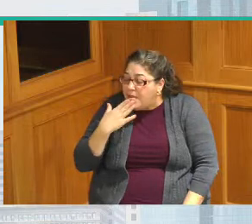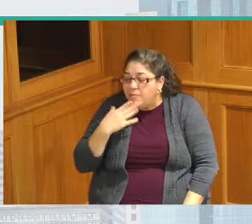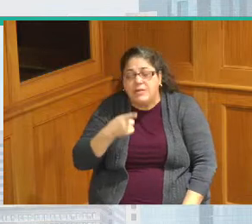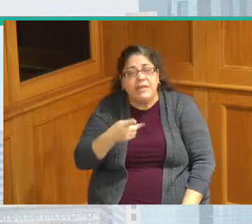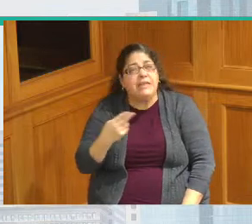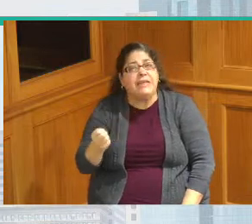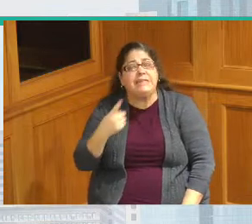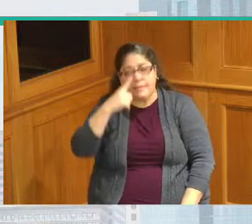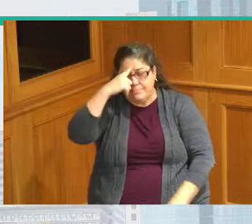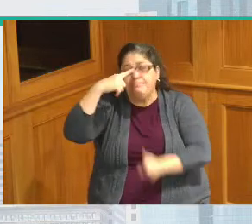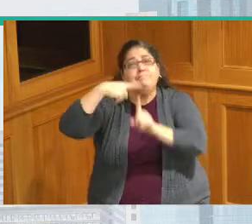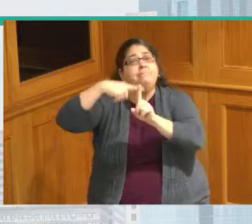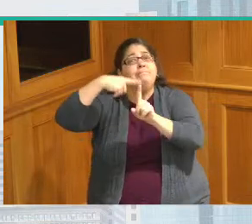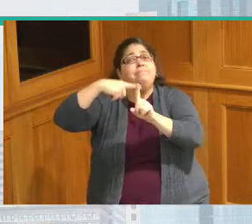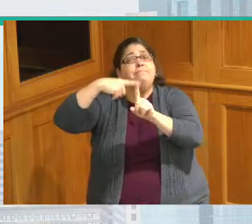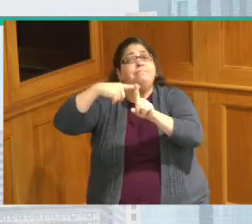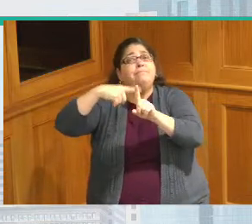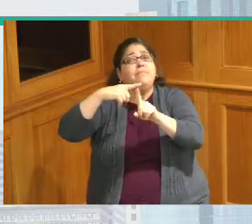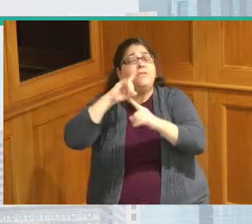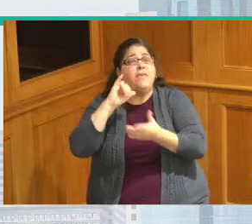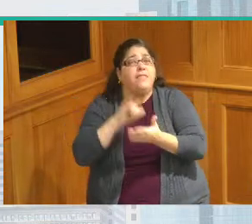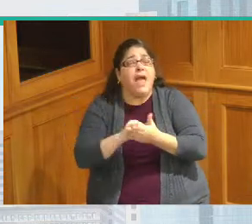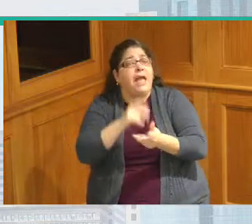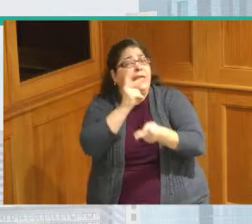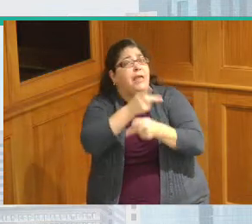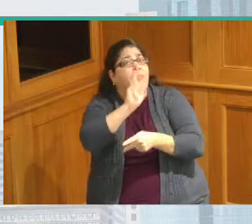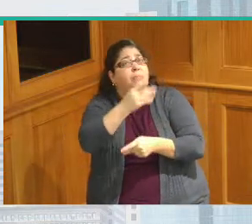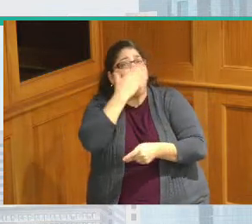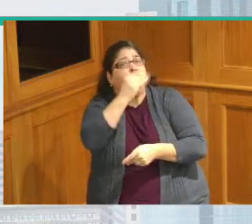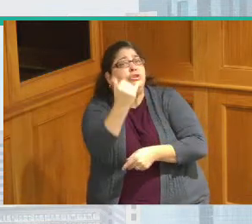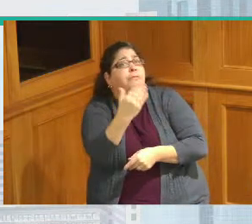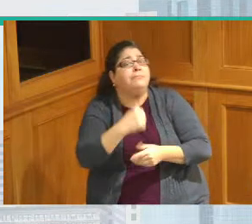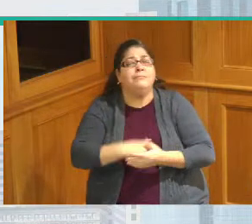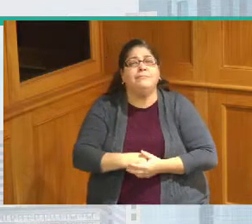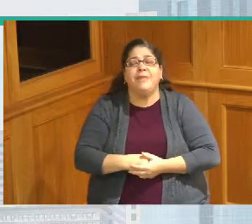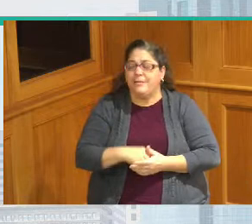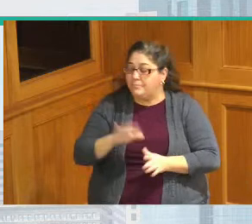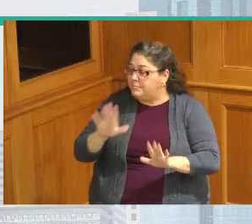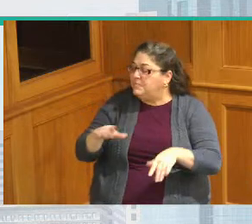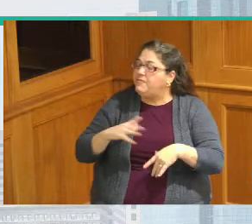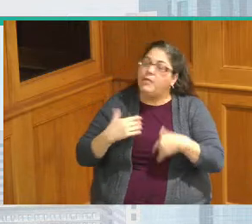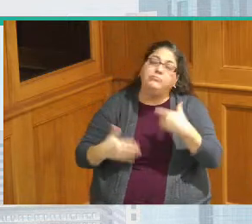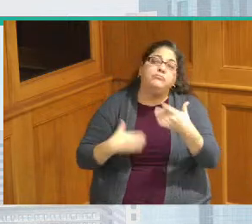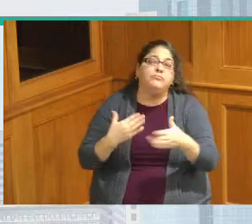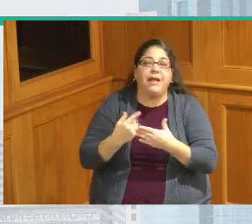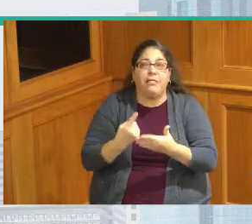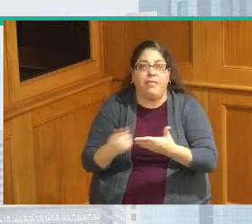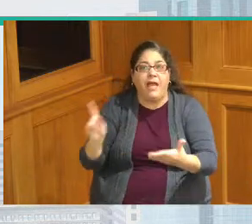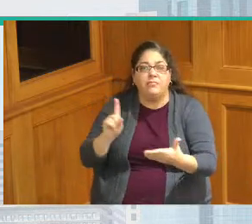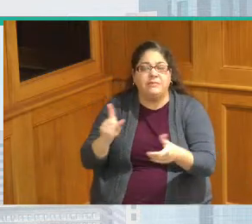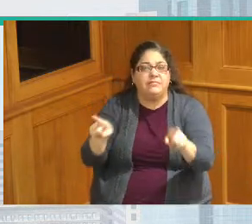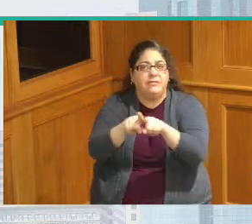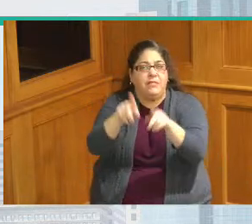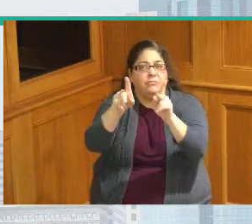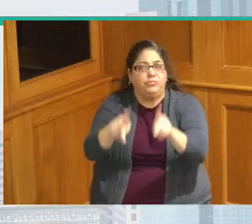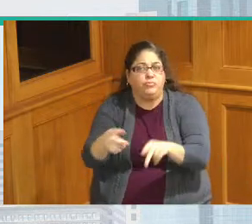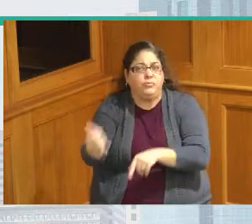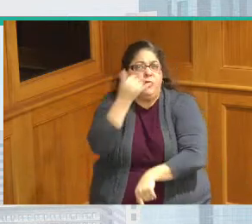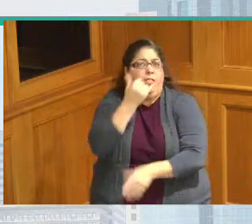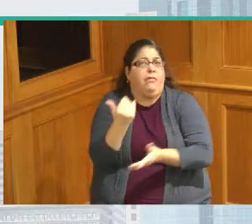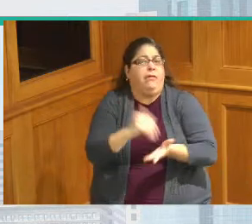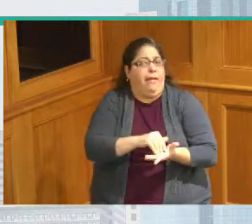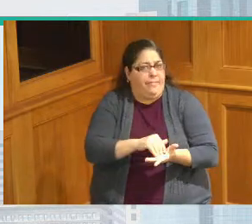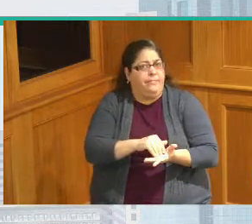he was optimistic and all that kind of thing. Keep up the work. And then last week he calls, and this has something to do with what I'm going to tell you